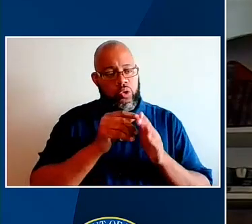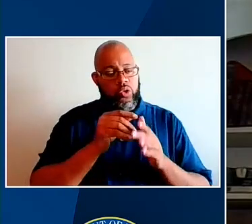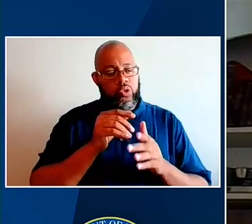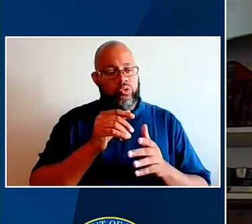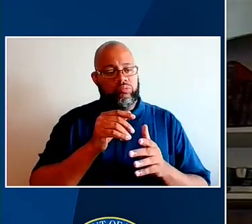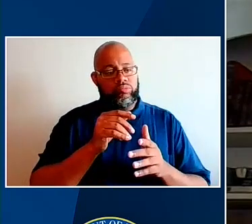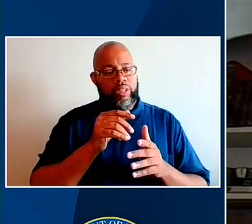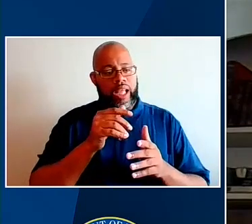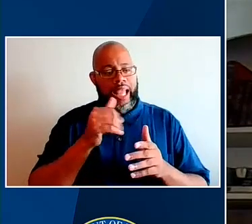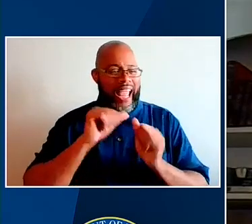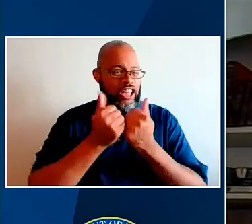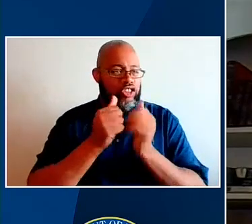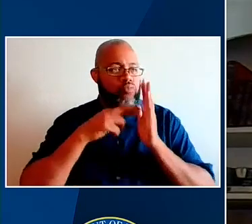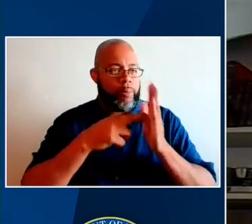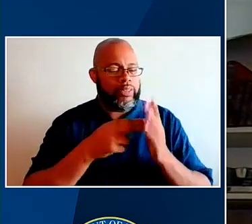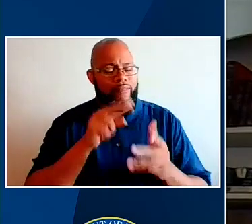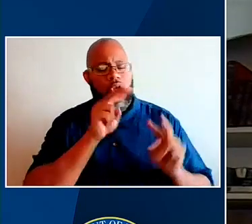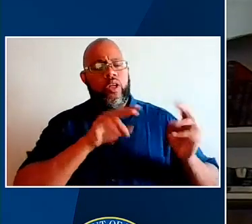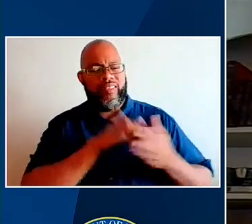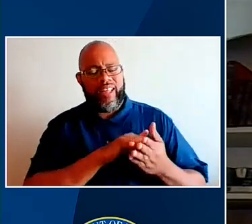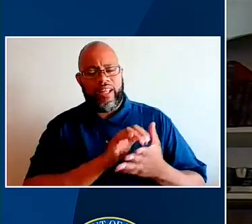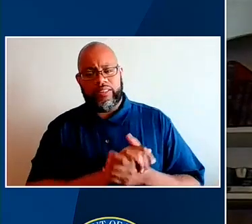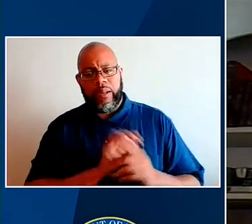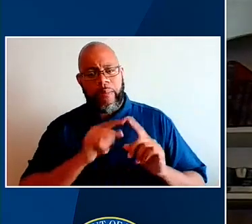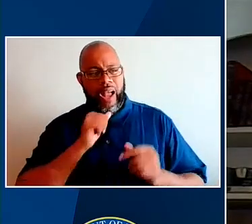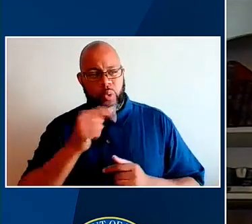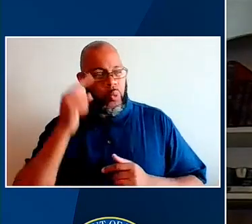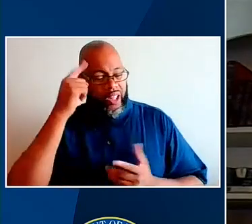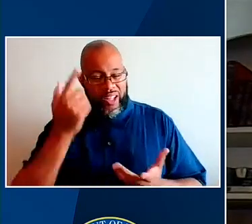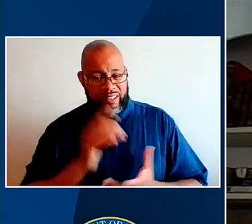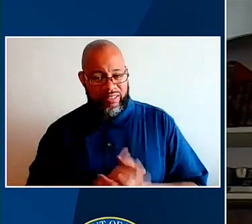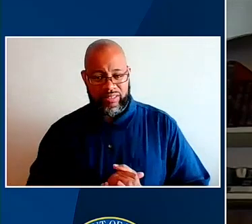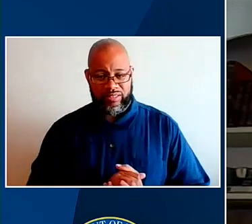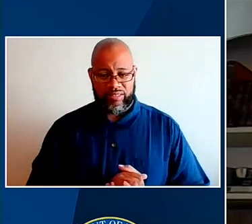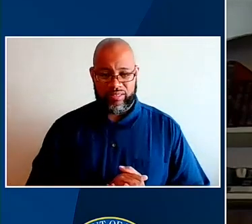FSA people take a look at it. But I don't.